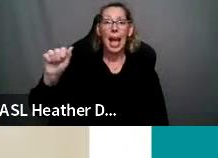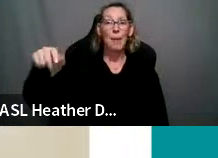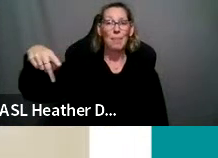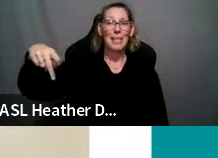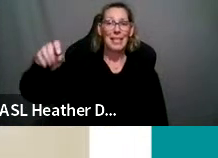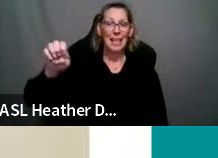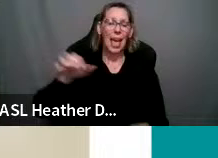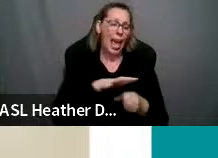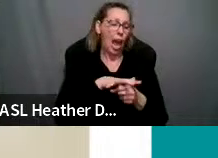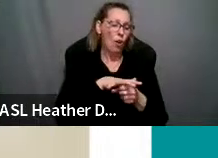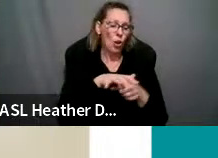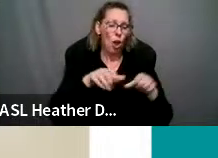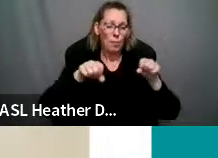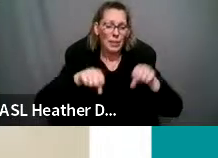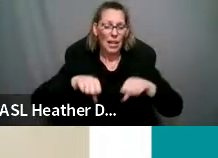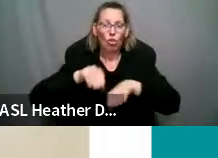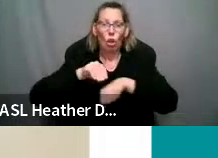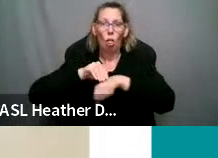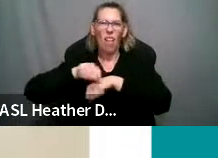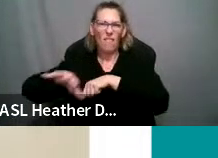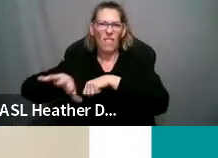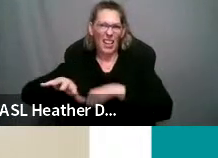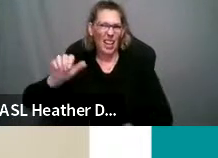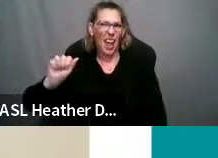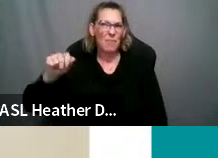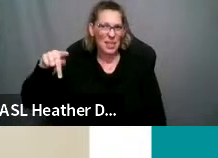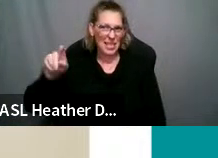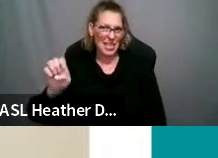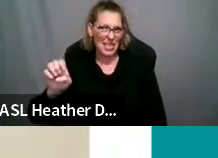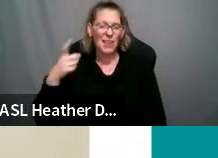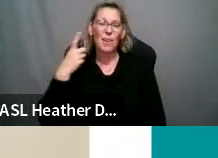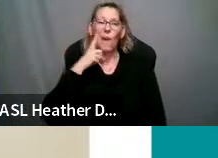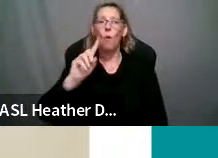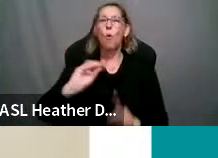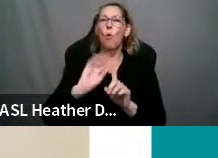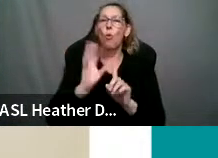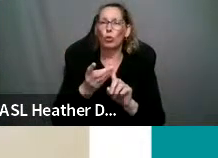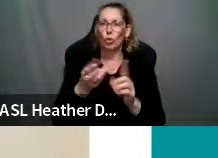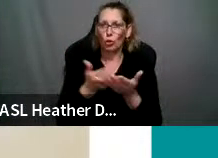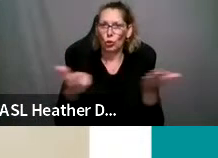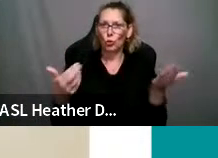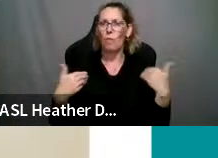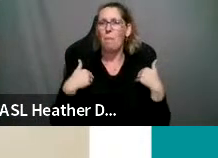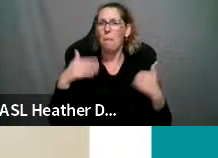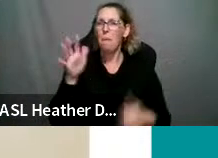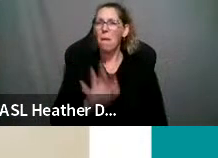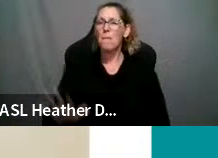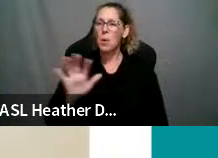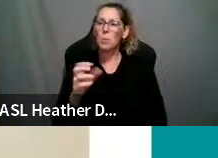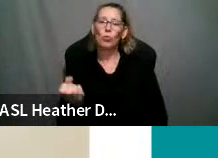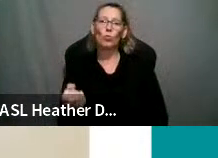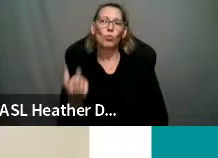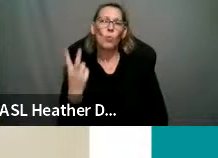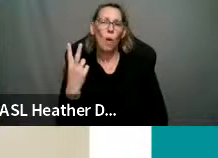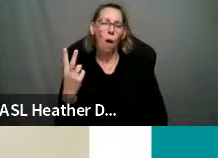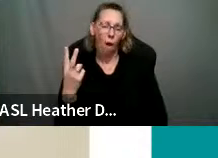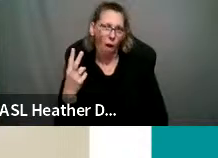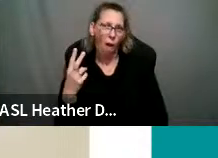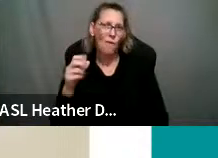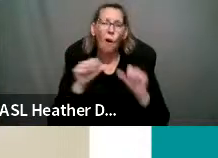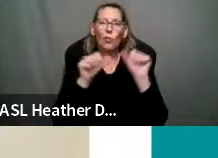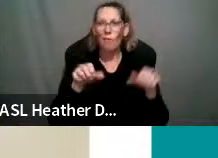our area of potential effects. For our cultural resources, we have about 12 archaeological sites of